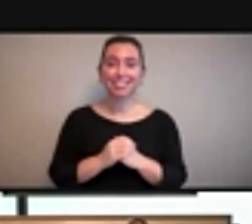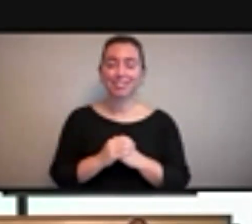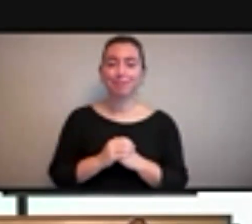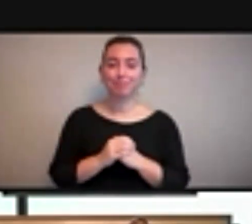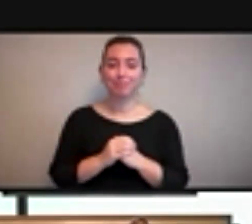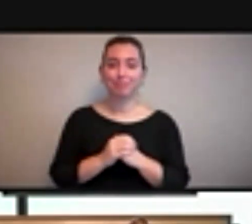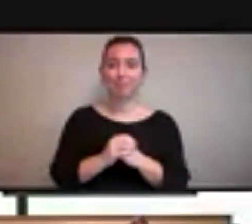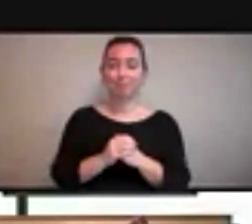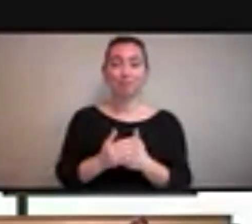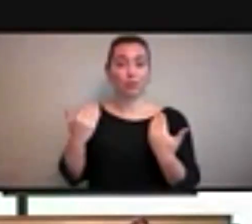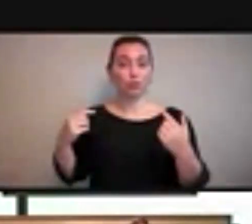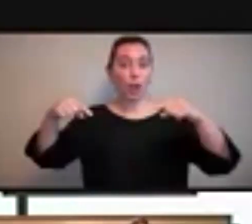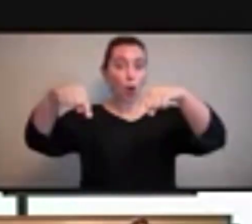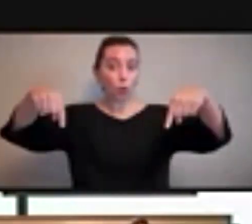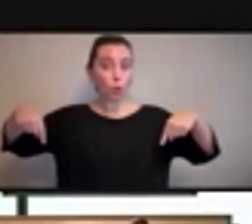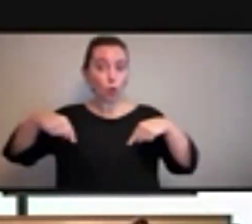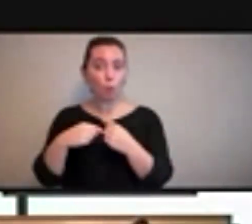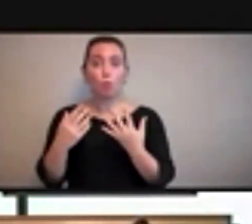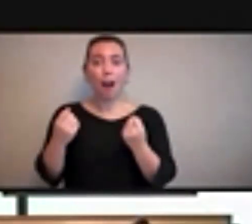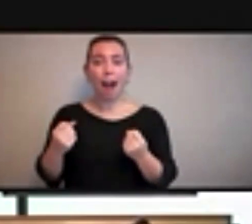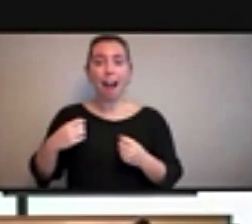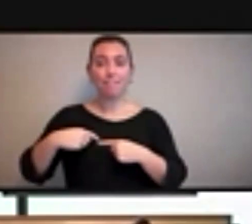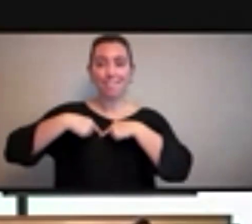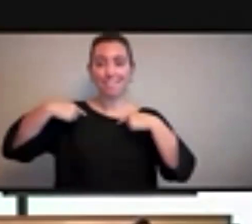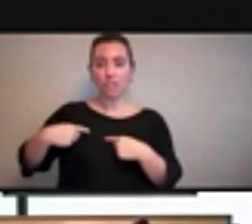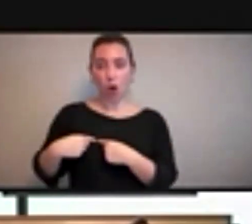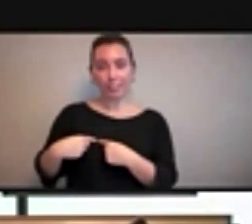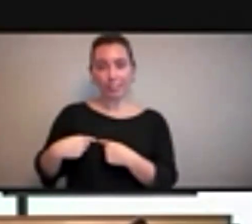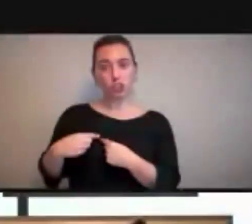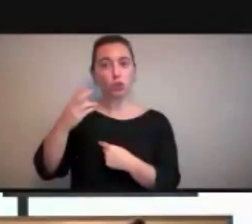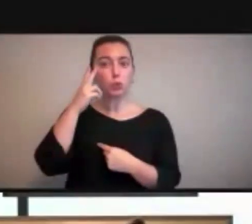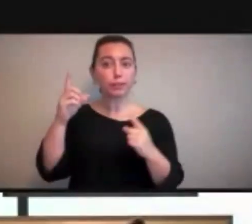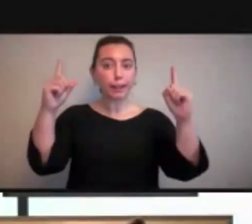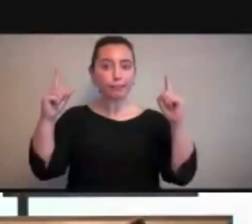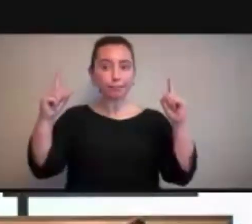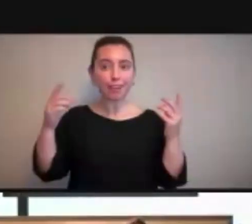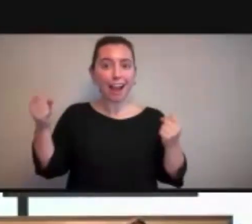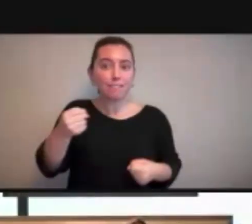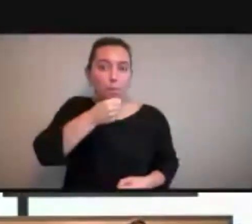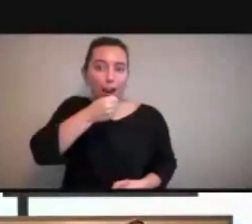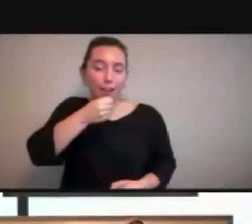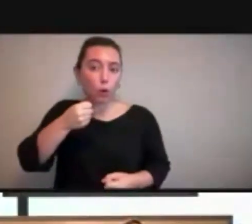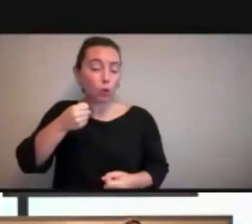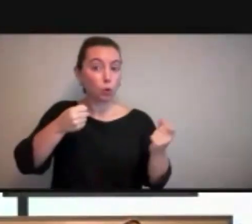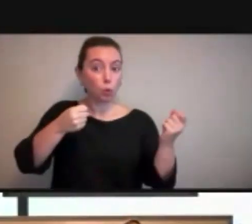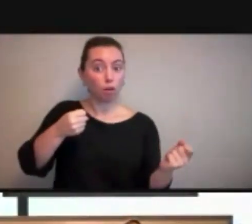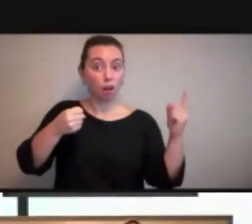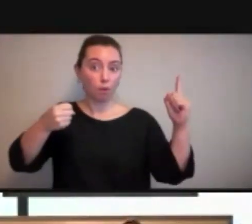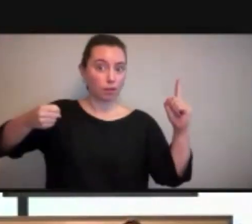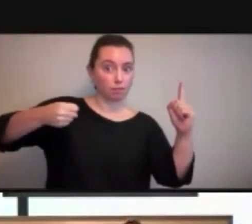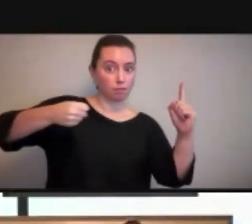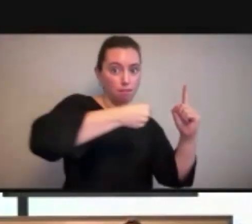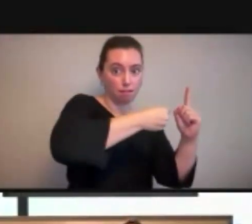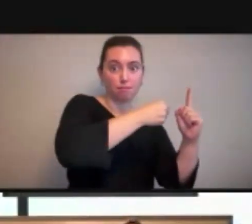room, we will have volunteers running with microphones for you. The chat will also be monitored, but only for